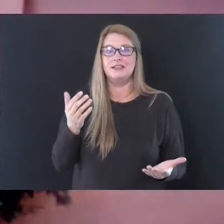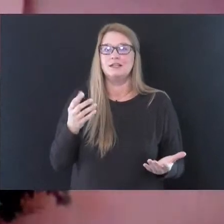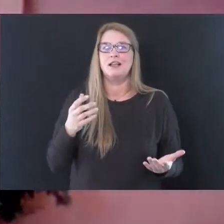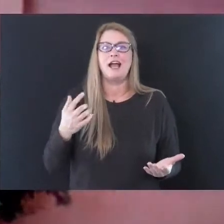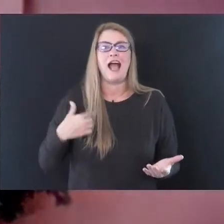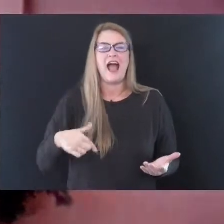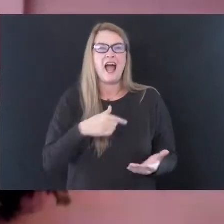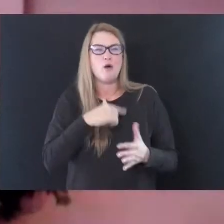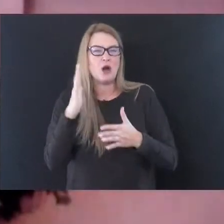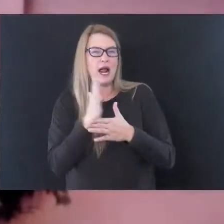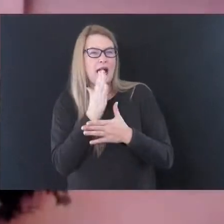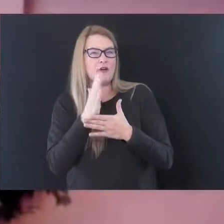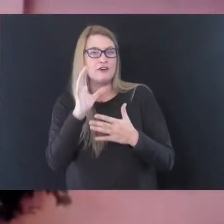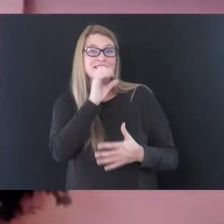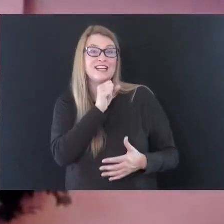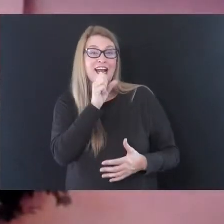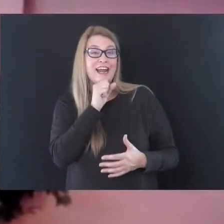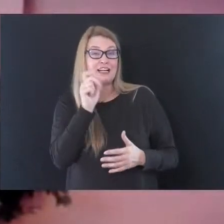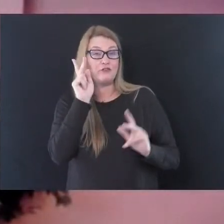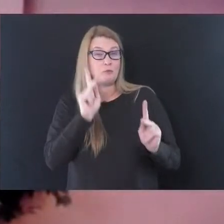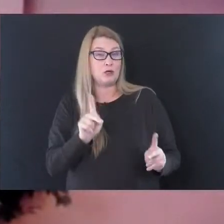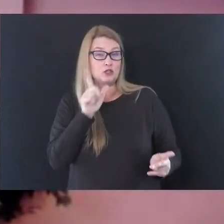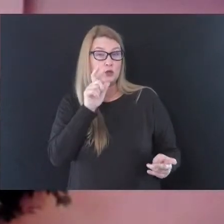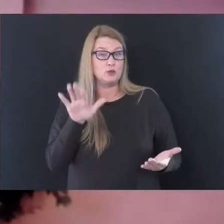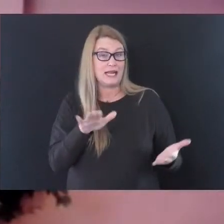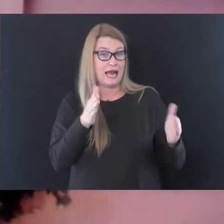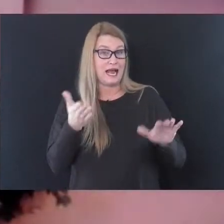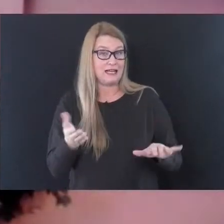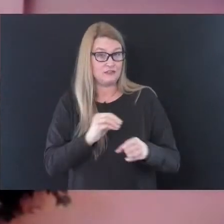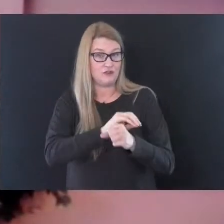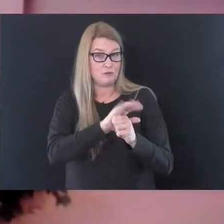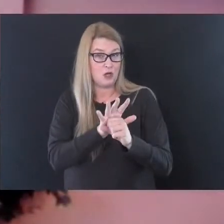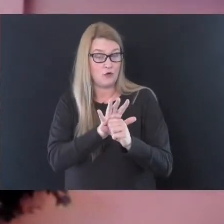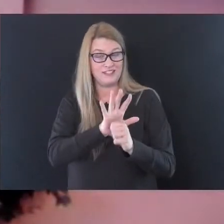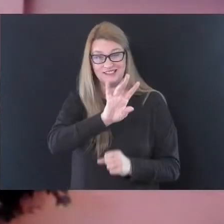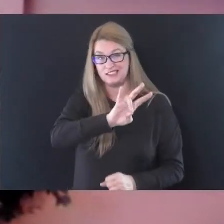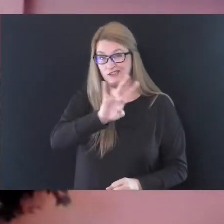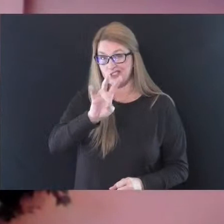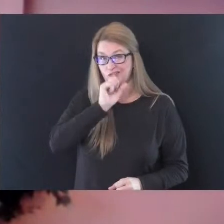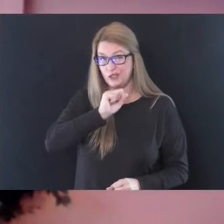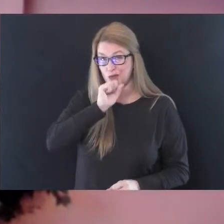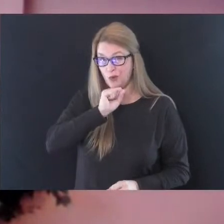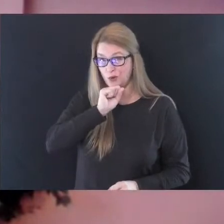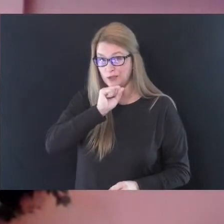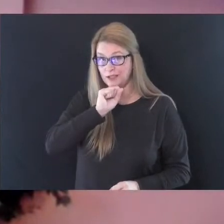our average age of somebody dying in West Virginia of COVID-19 is 77 years old.